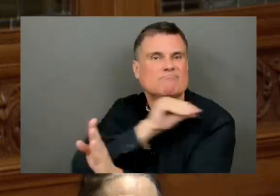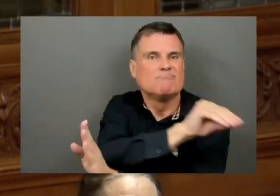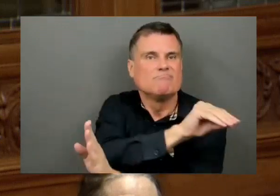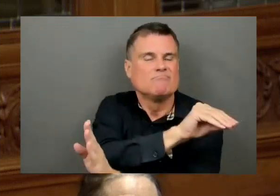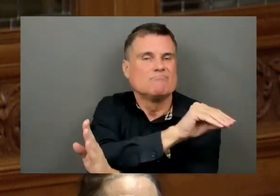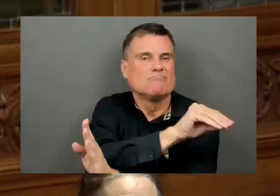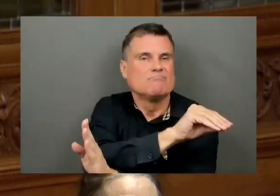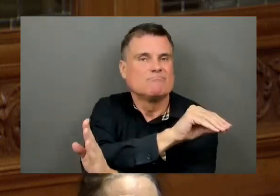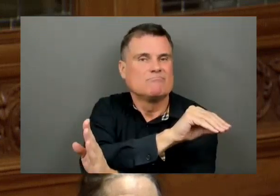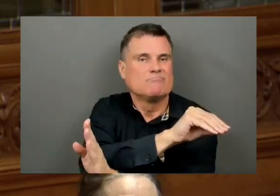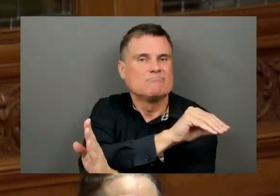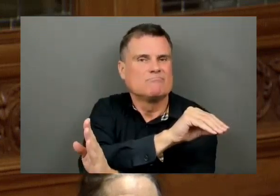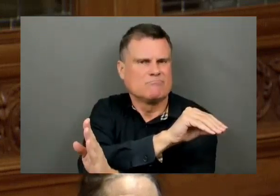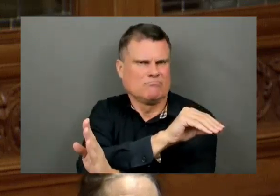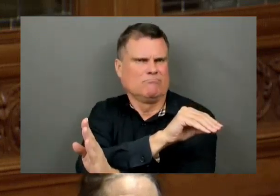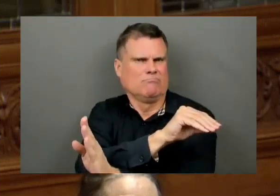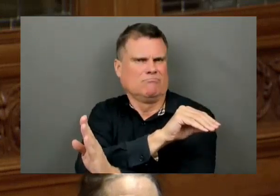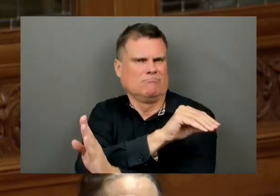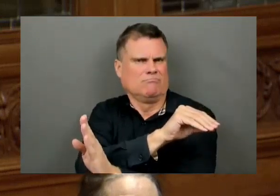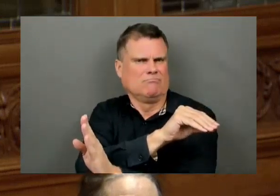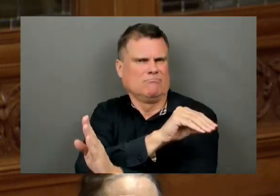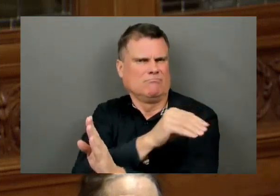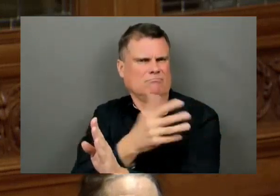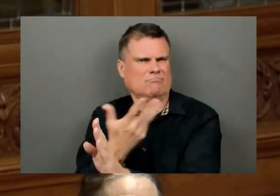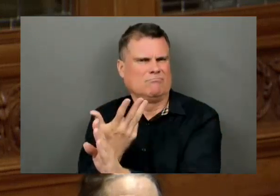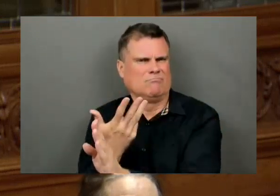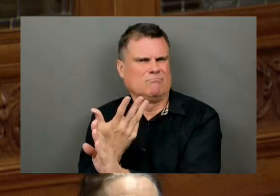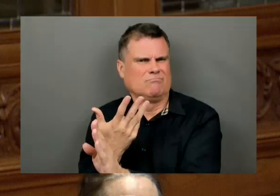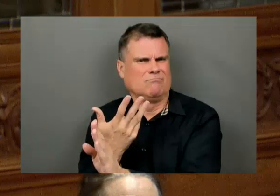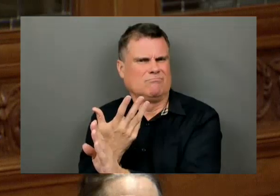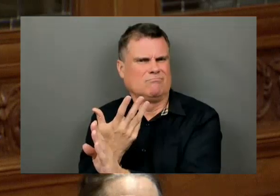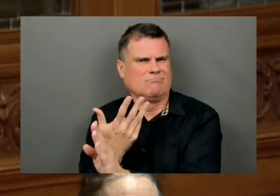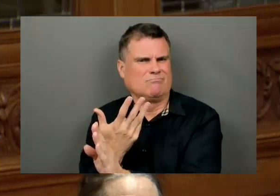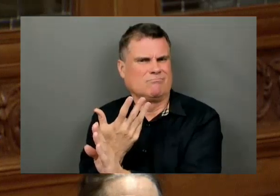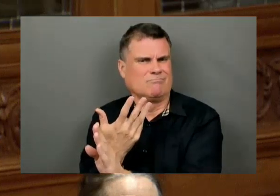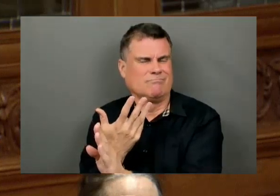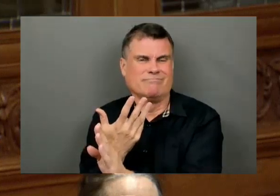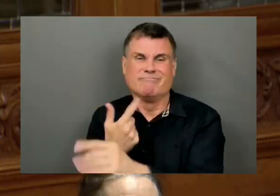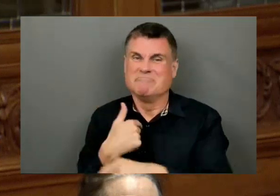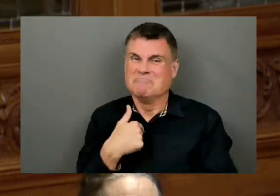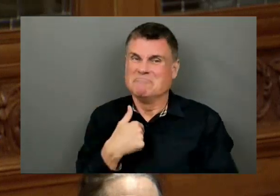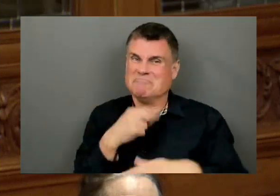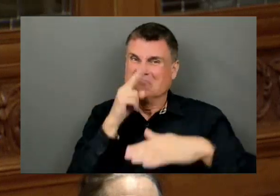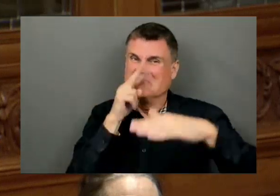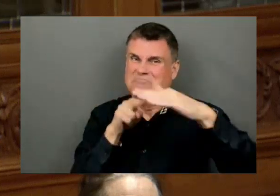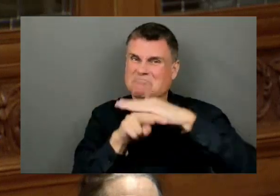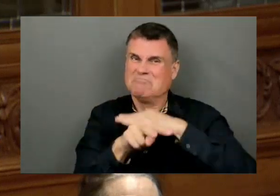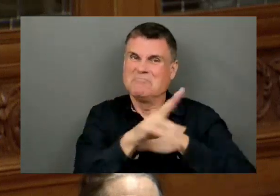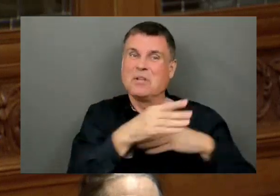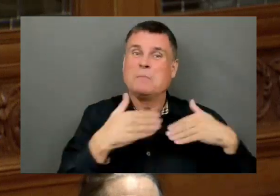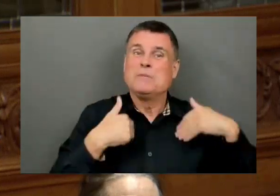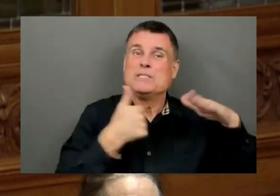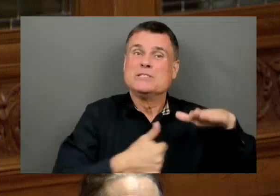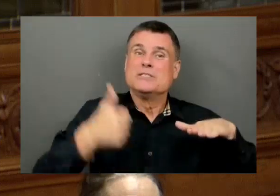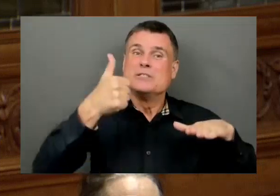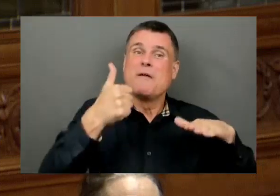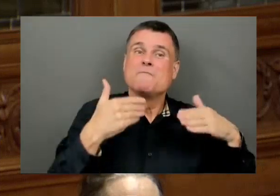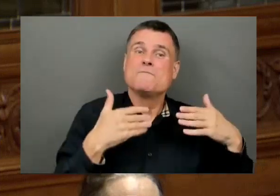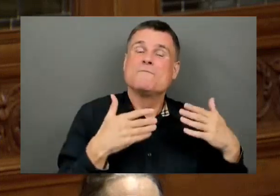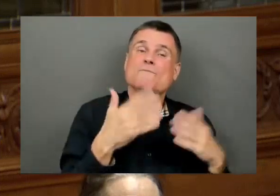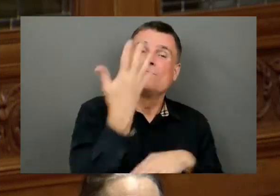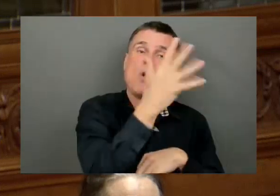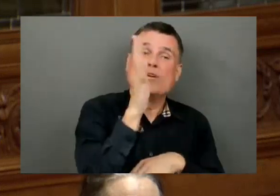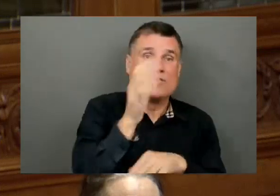and yet utterly predictable to learn that the Ministry of Forests did not follow the advice of the scientists this government tasked